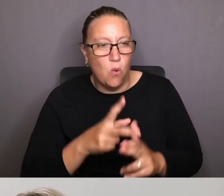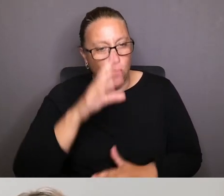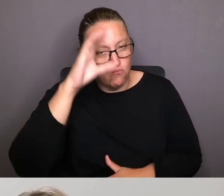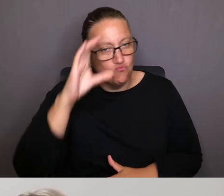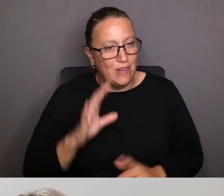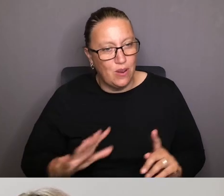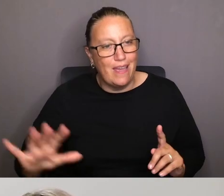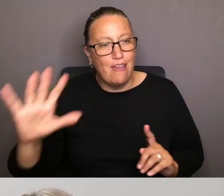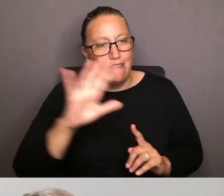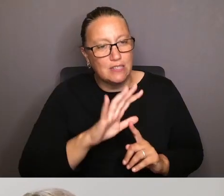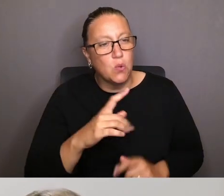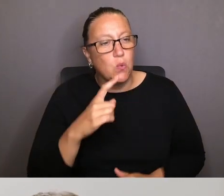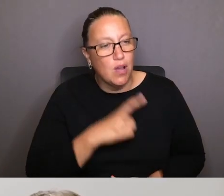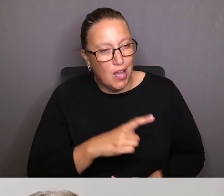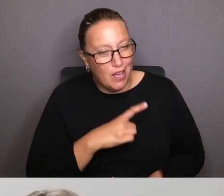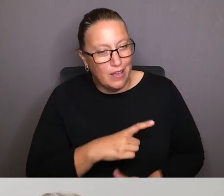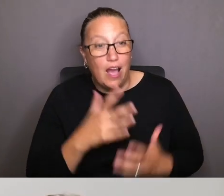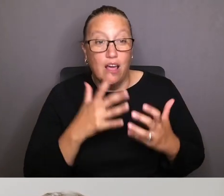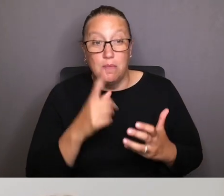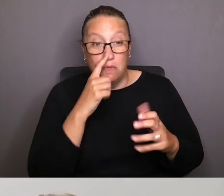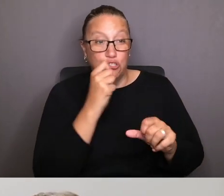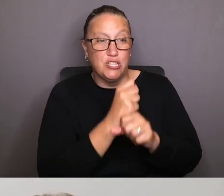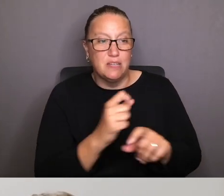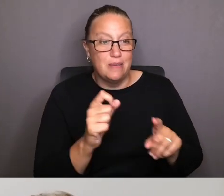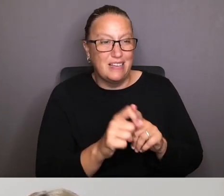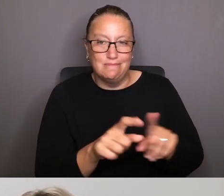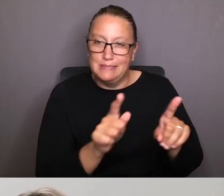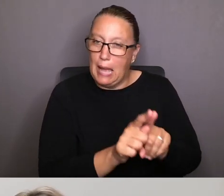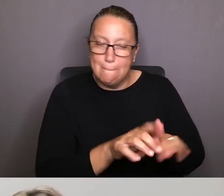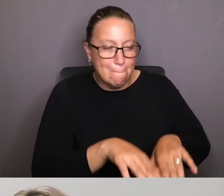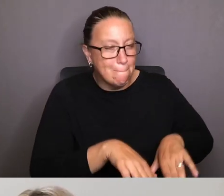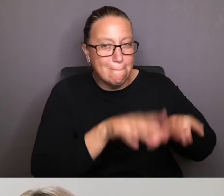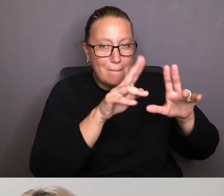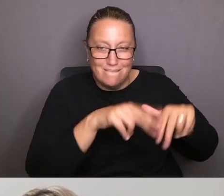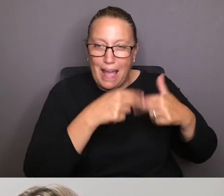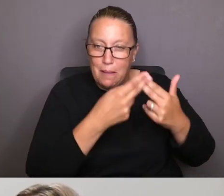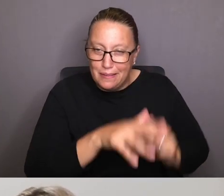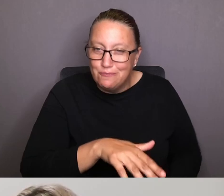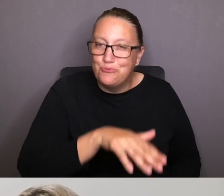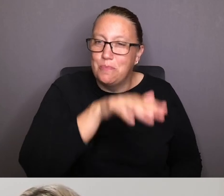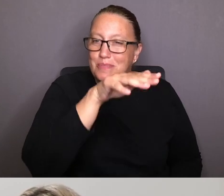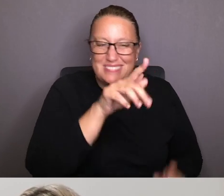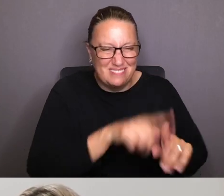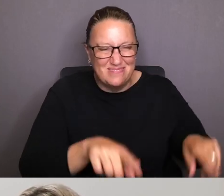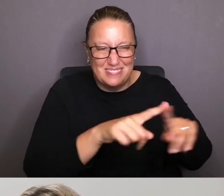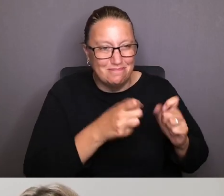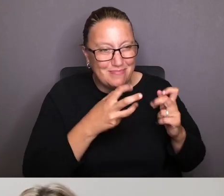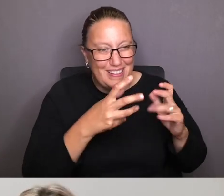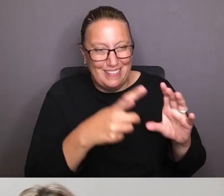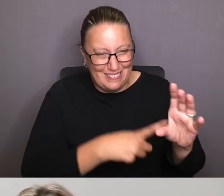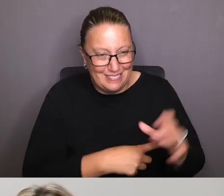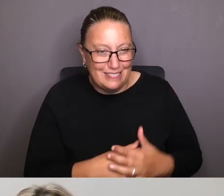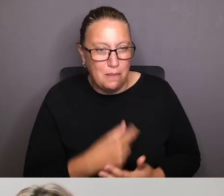and I find it something that comes up a lot in regional and rural areas, actually, Suzy, is because a lot of people have